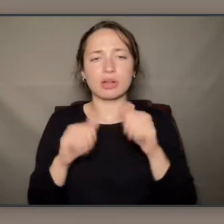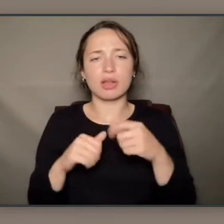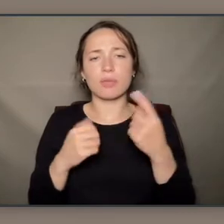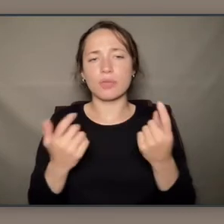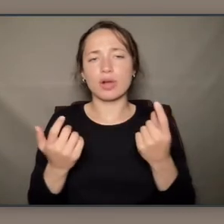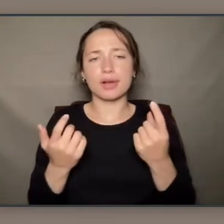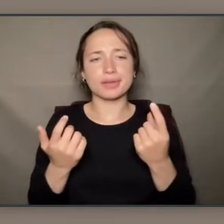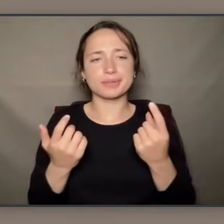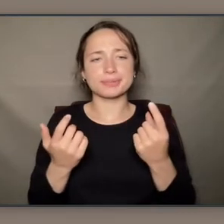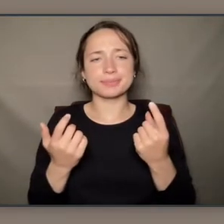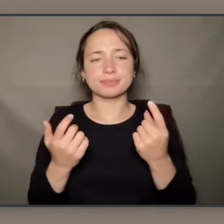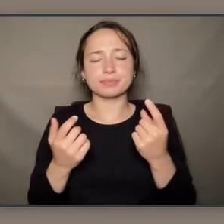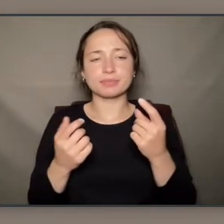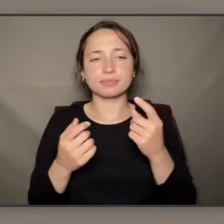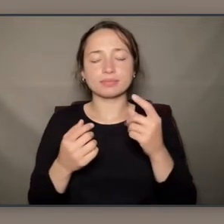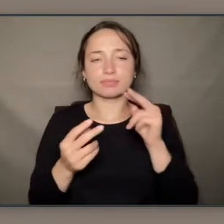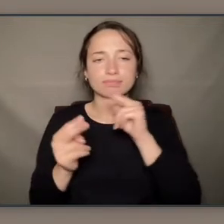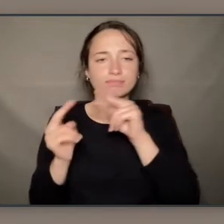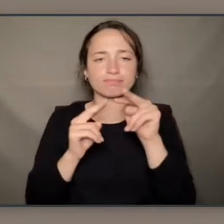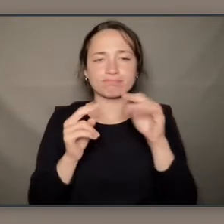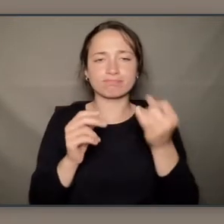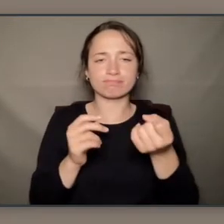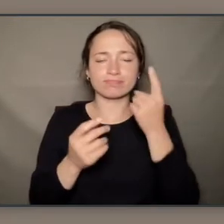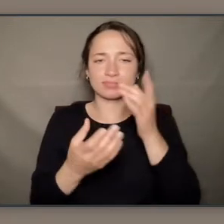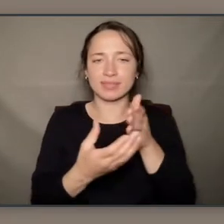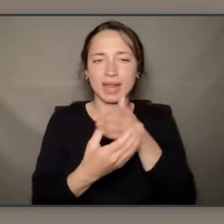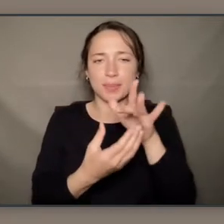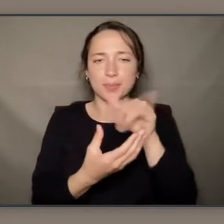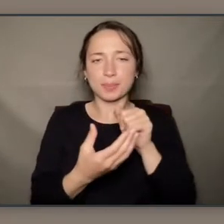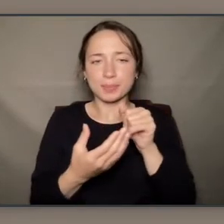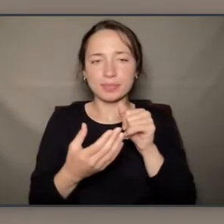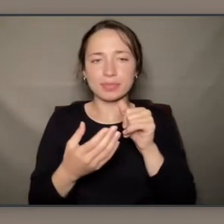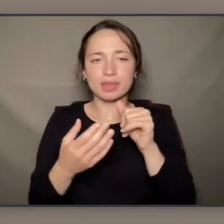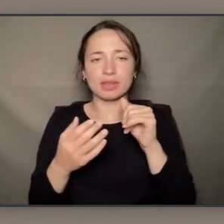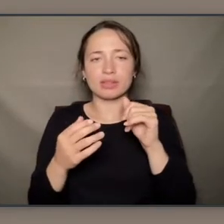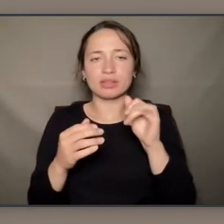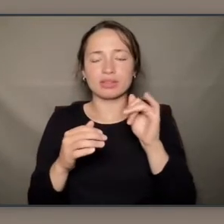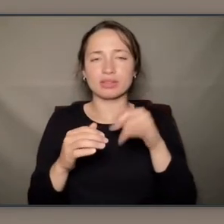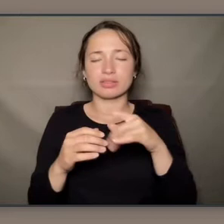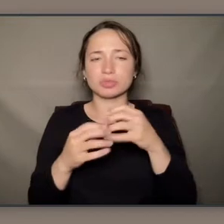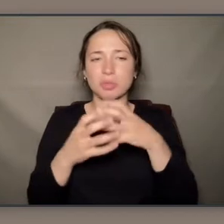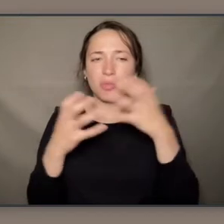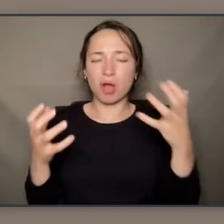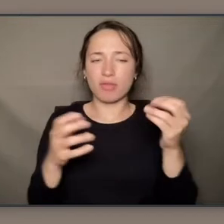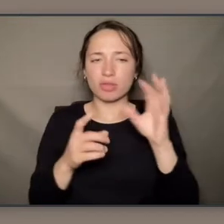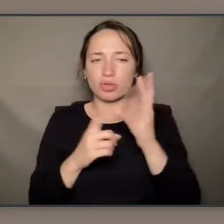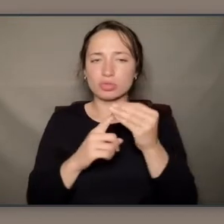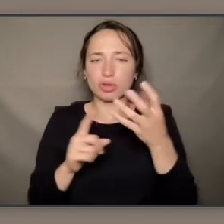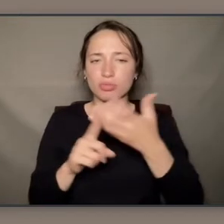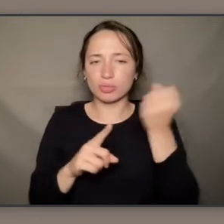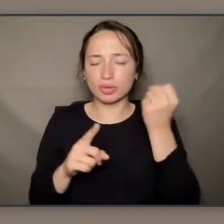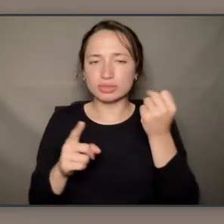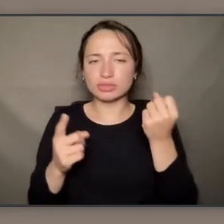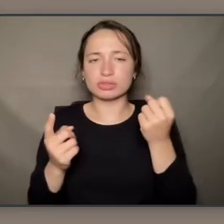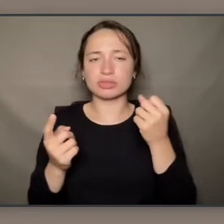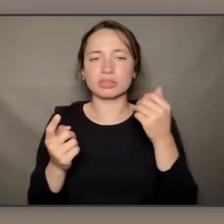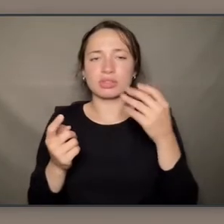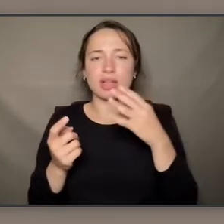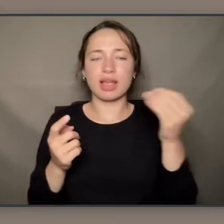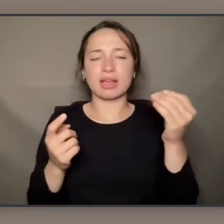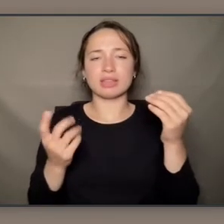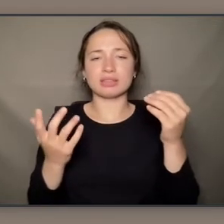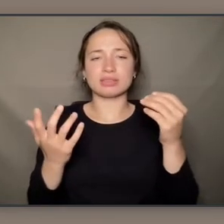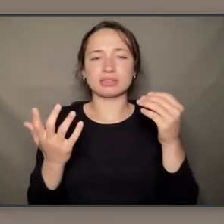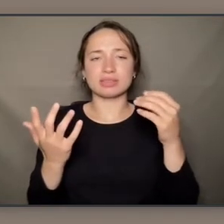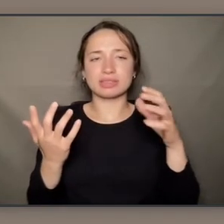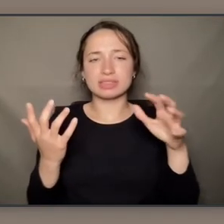one expand this gap, as you will, that has come from so much cultural appropriation and the